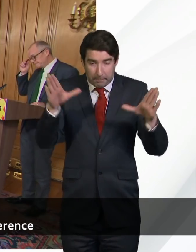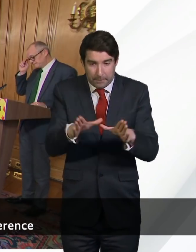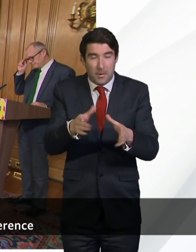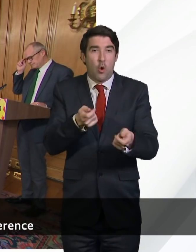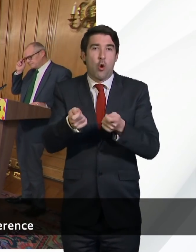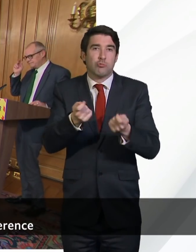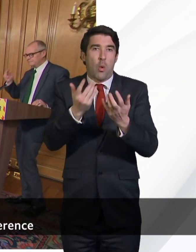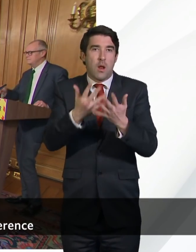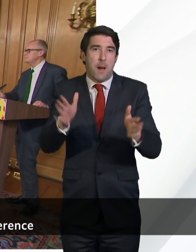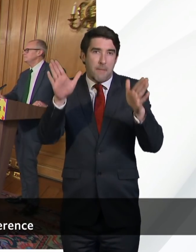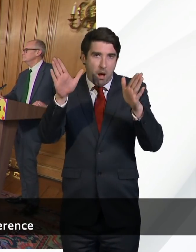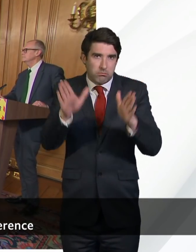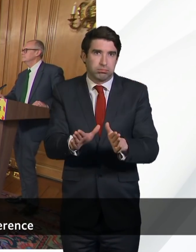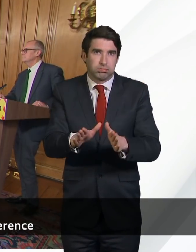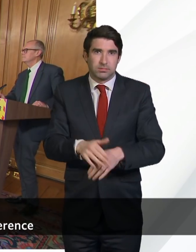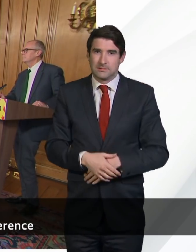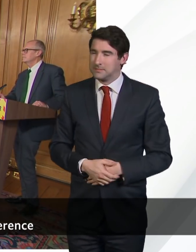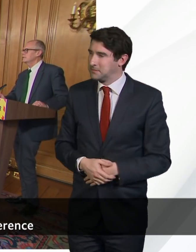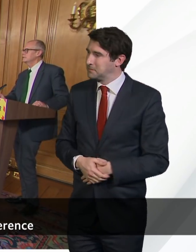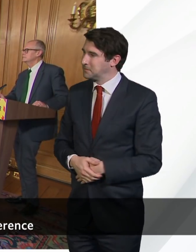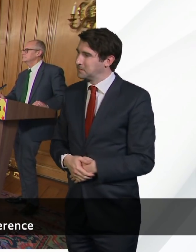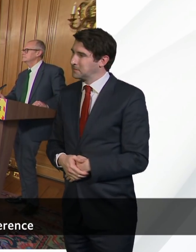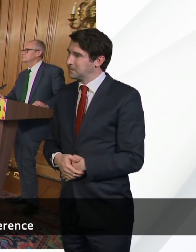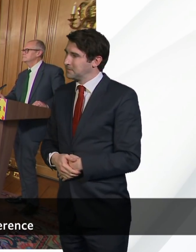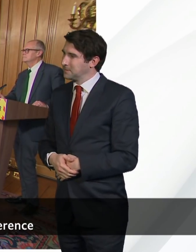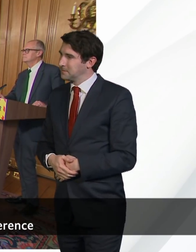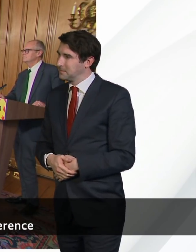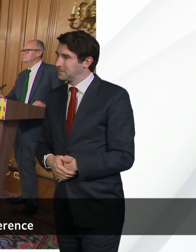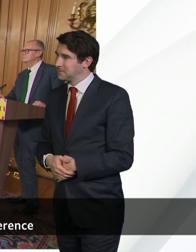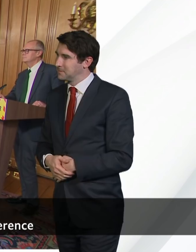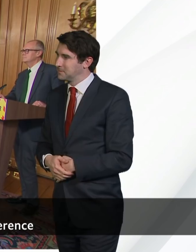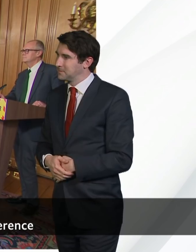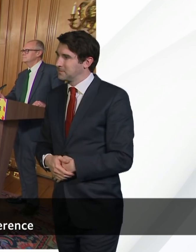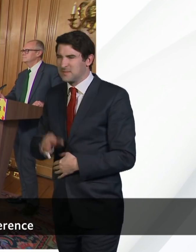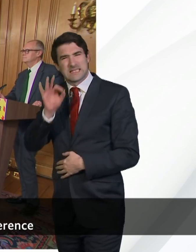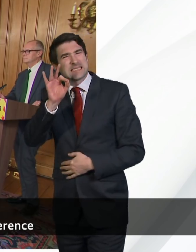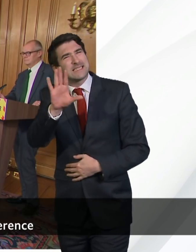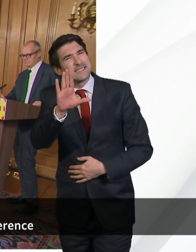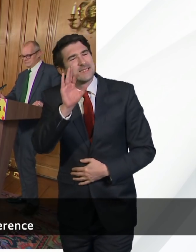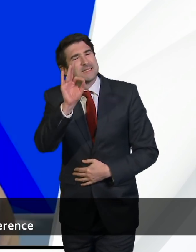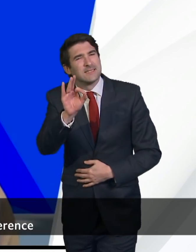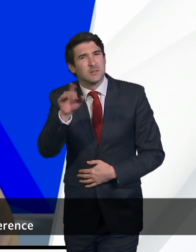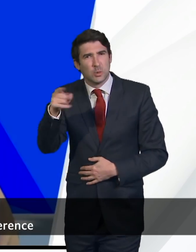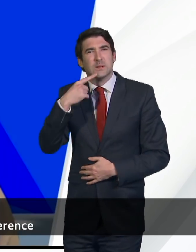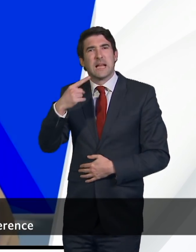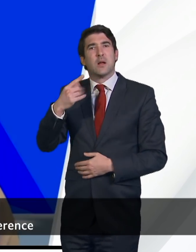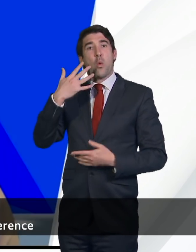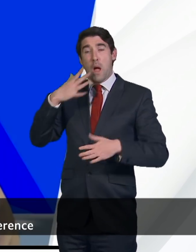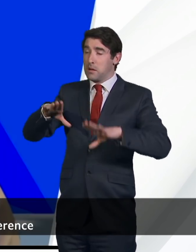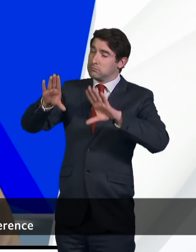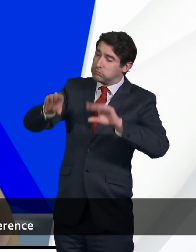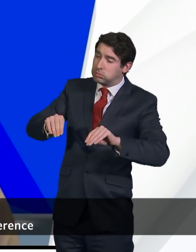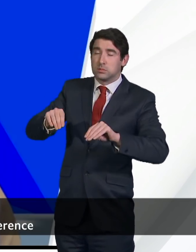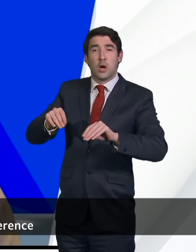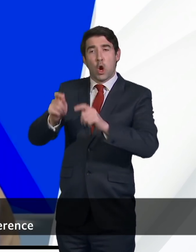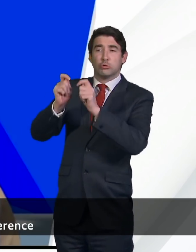Ben? If I may, Foreign Secretary, you said there will be a time to reward NHS workers. I wondered if you just might speculate on a